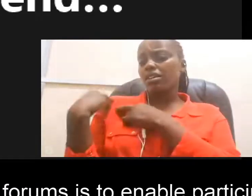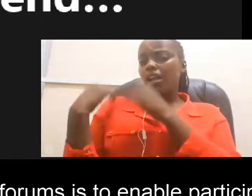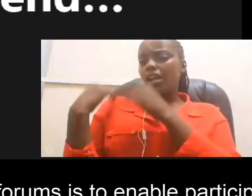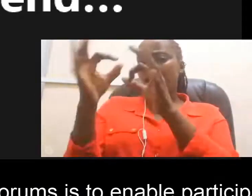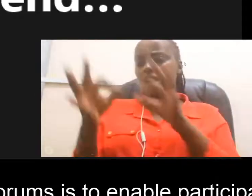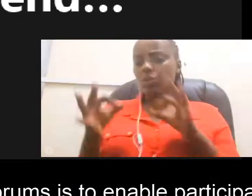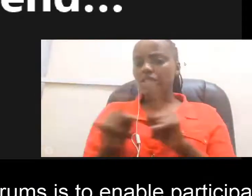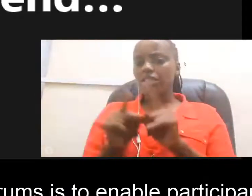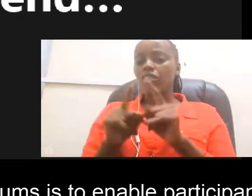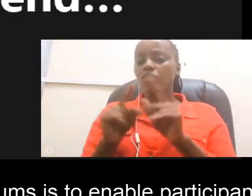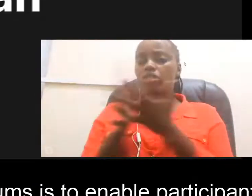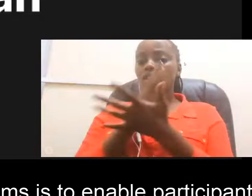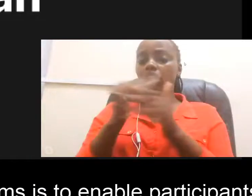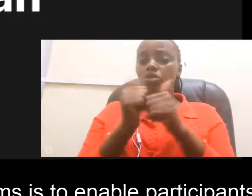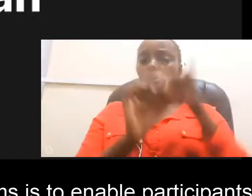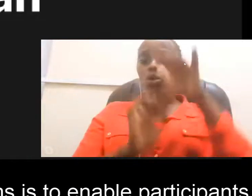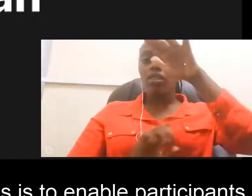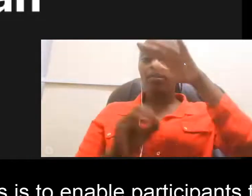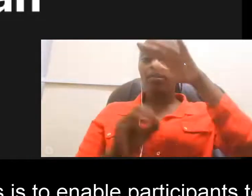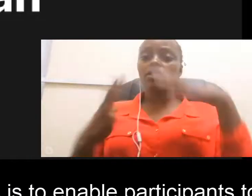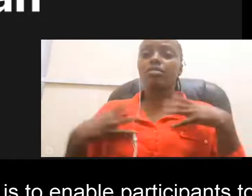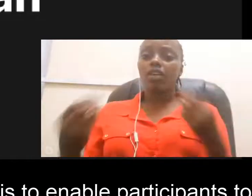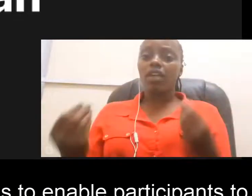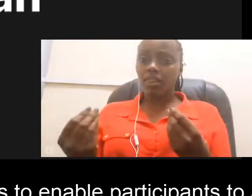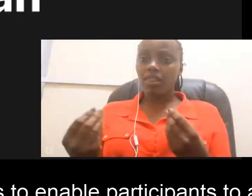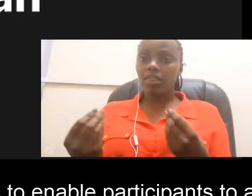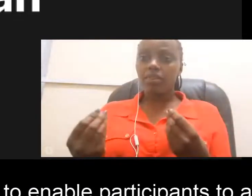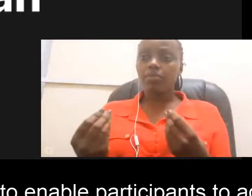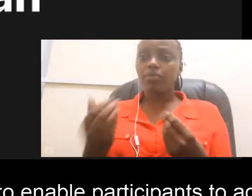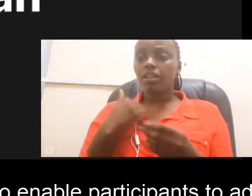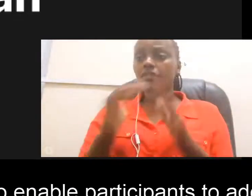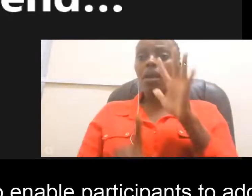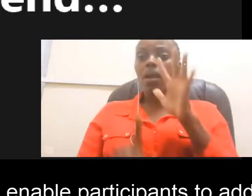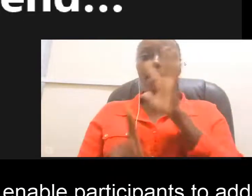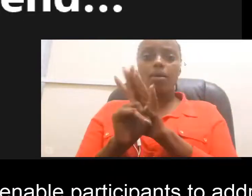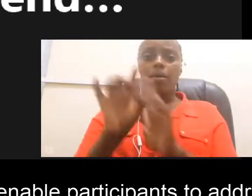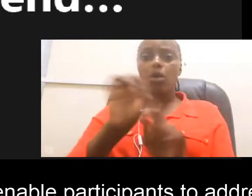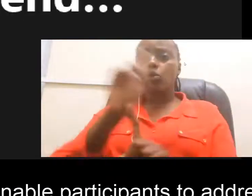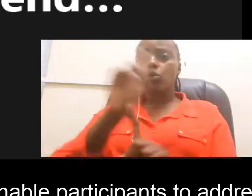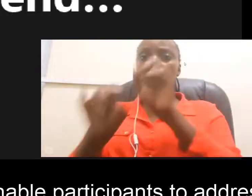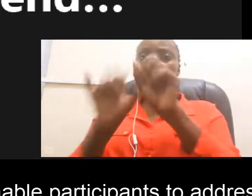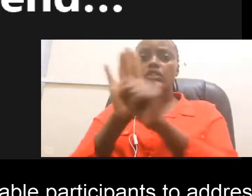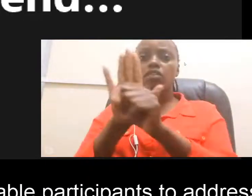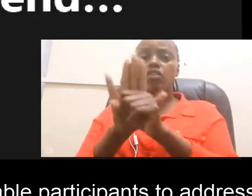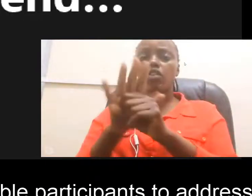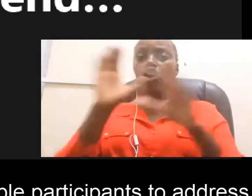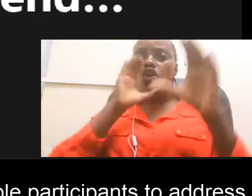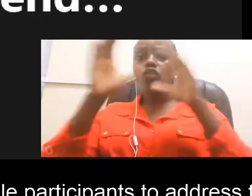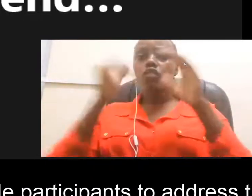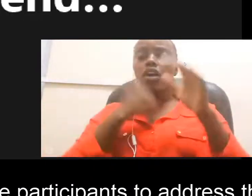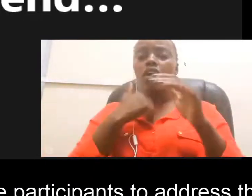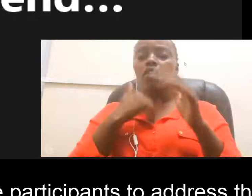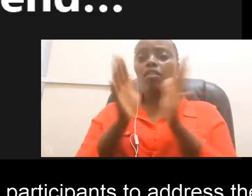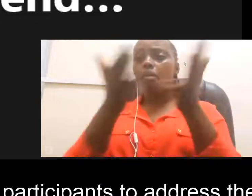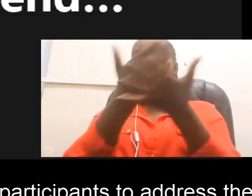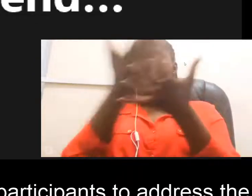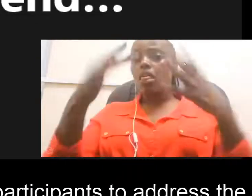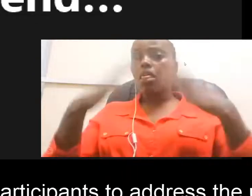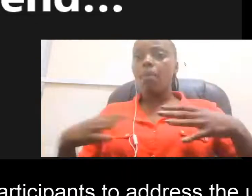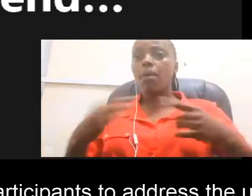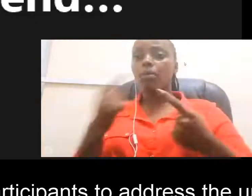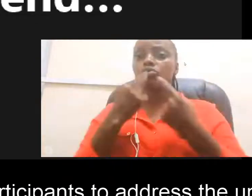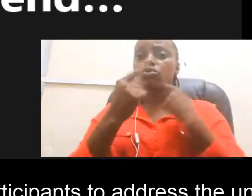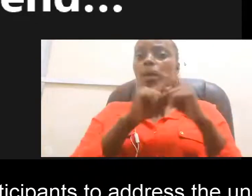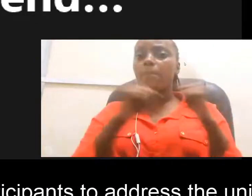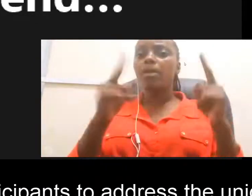was shared by the Ministry of Health really brought in a lot of questions, and there was major conversation in the public. But again, we don't want to